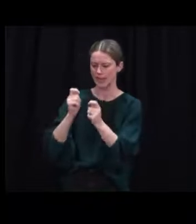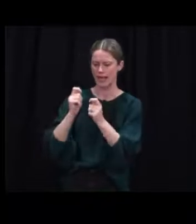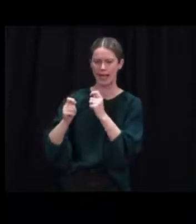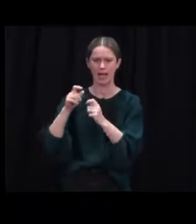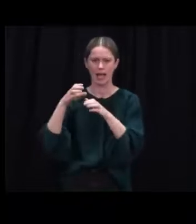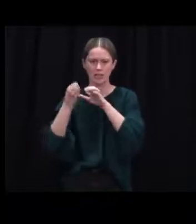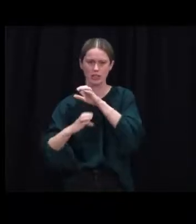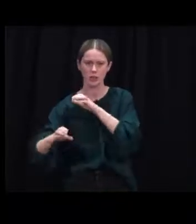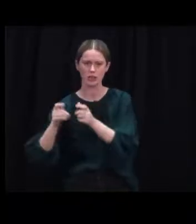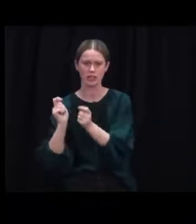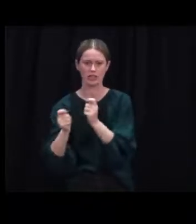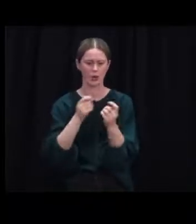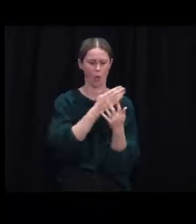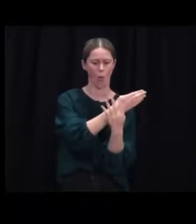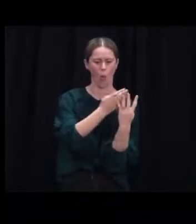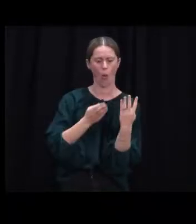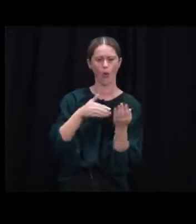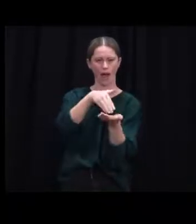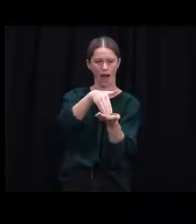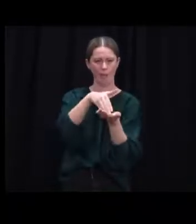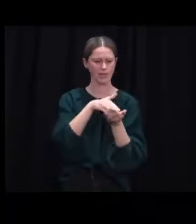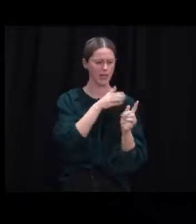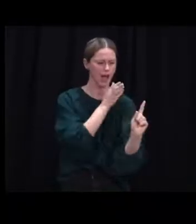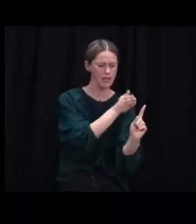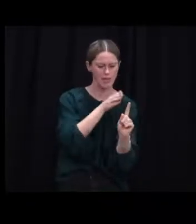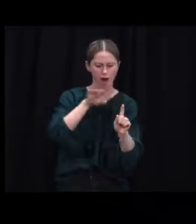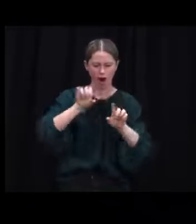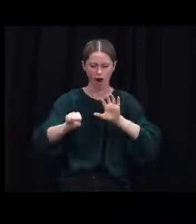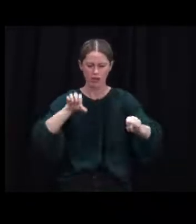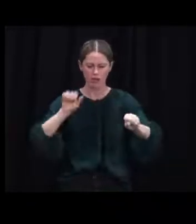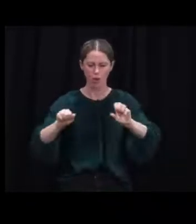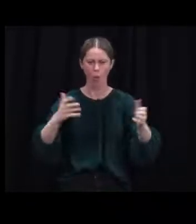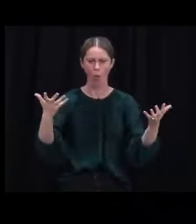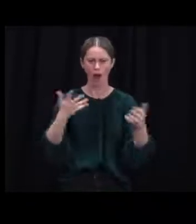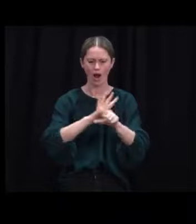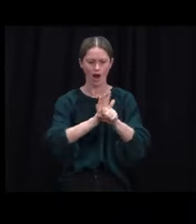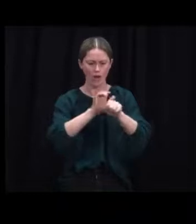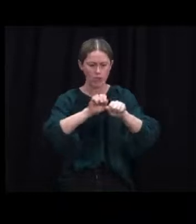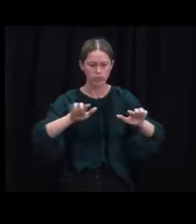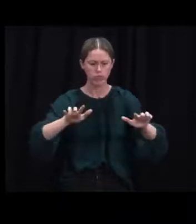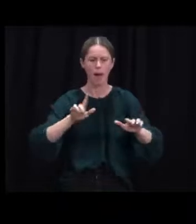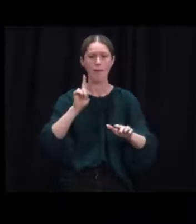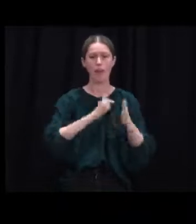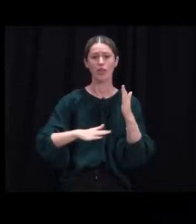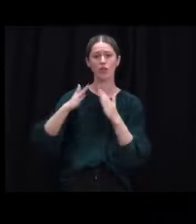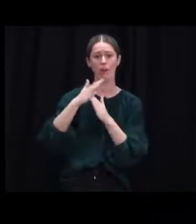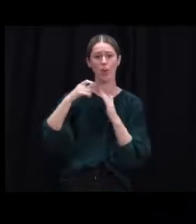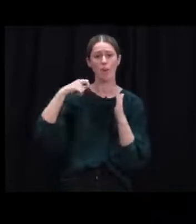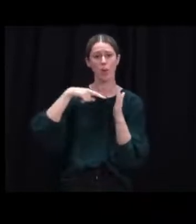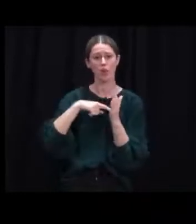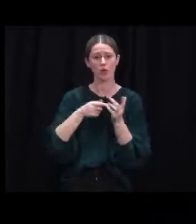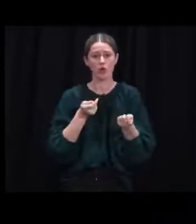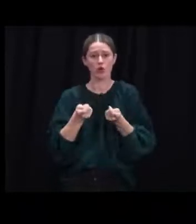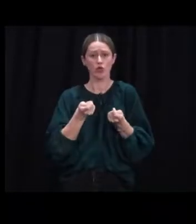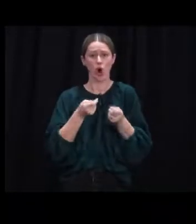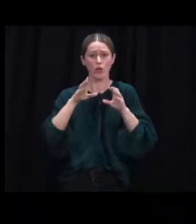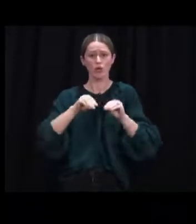Contact tracing, isolation, community testing and genomic tracing together with our wastewater testing are powerful tools to help